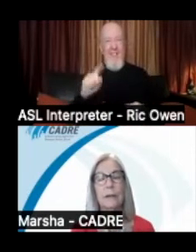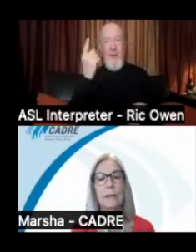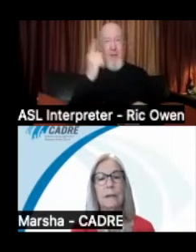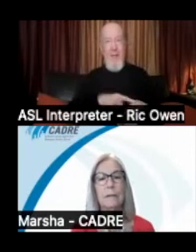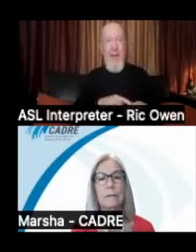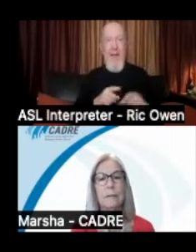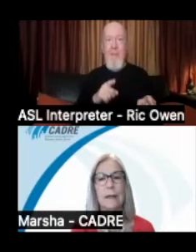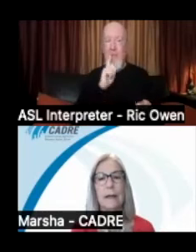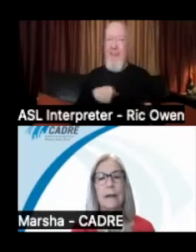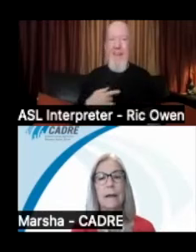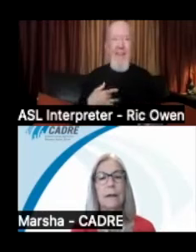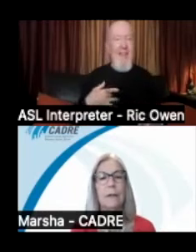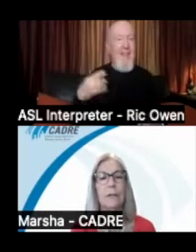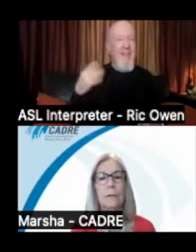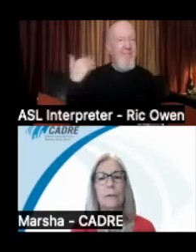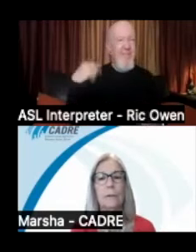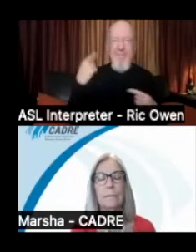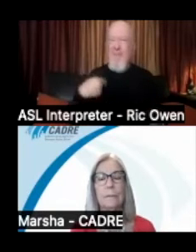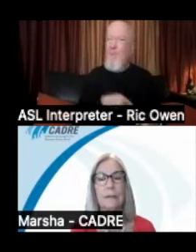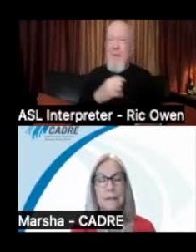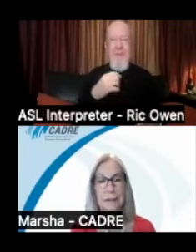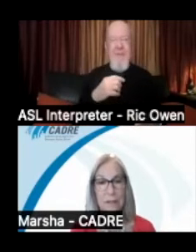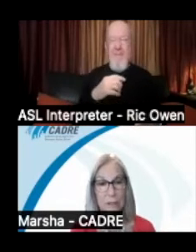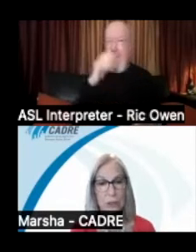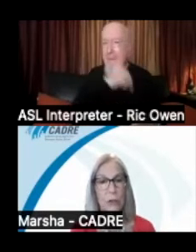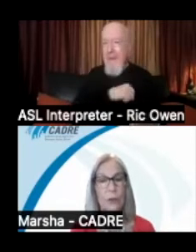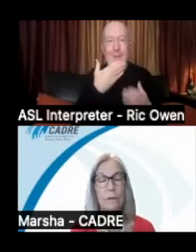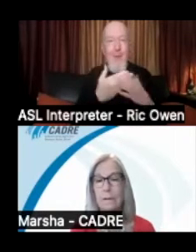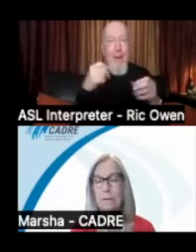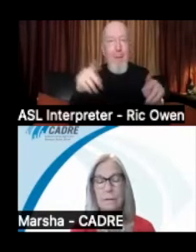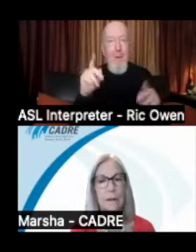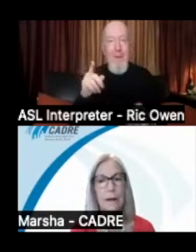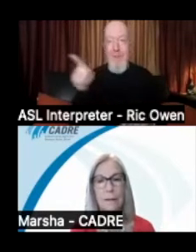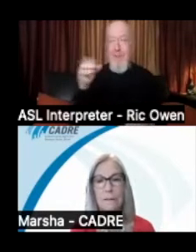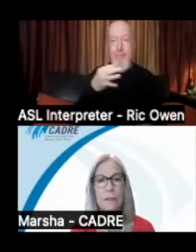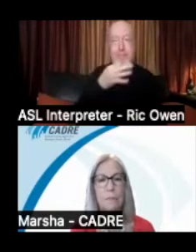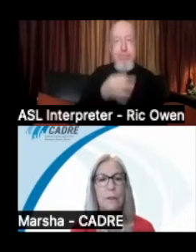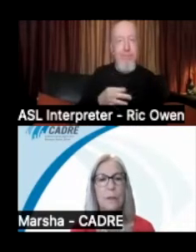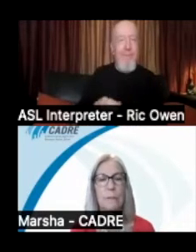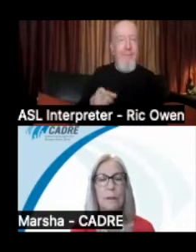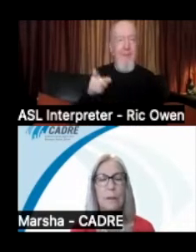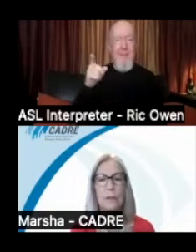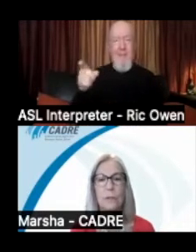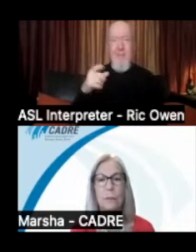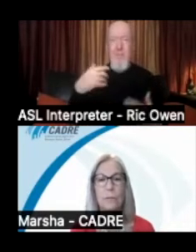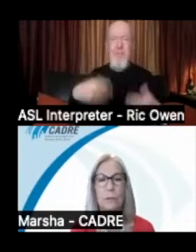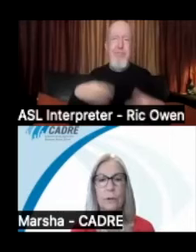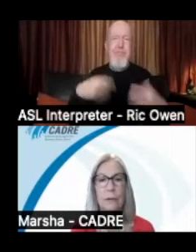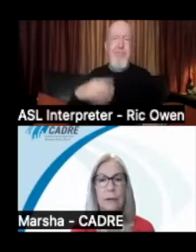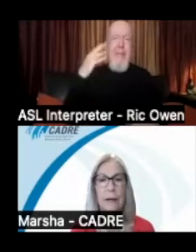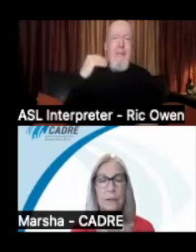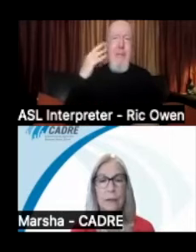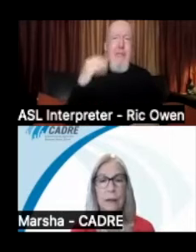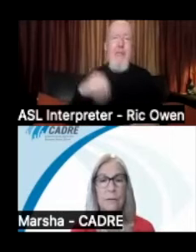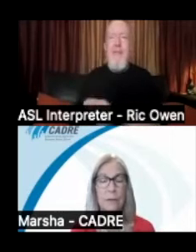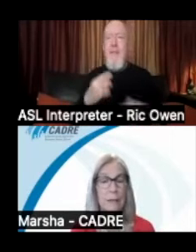really excited today to listen to her tons of experience about what to do before, during,